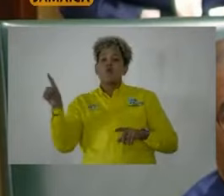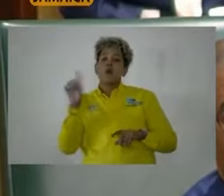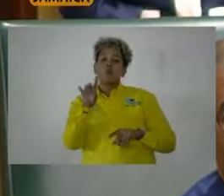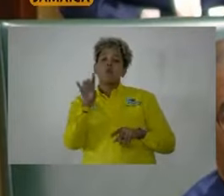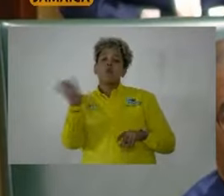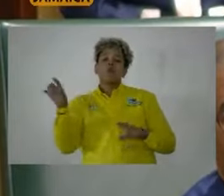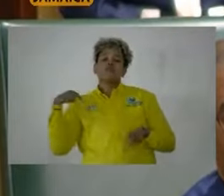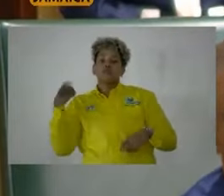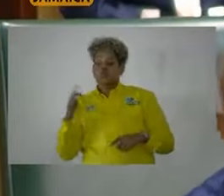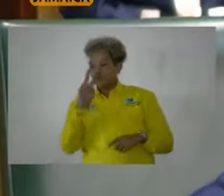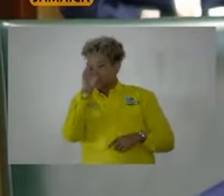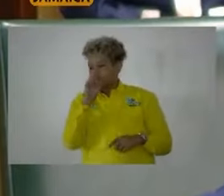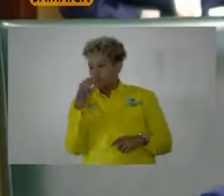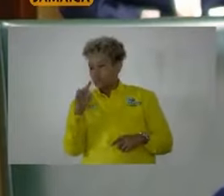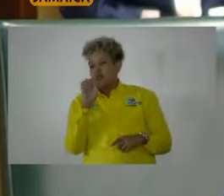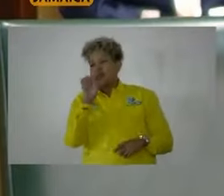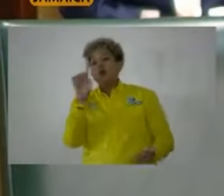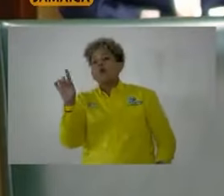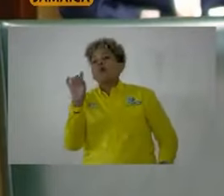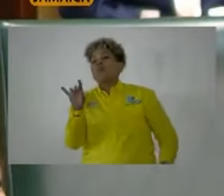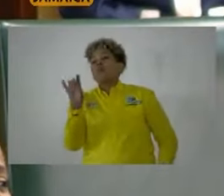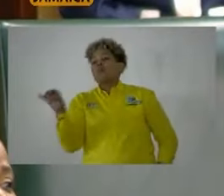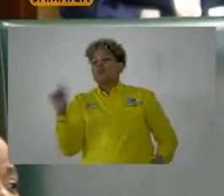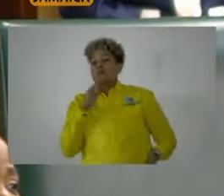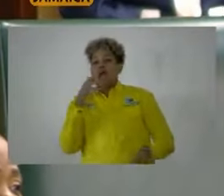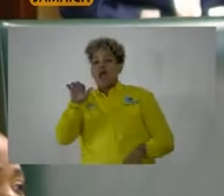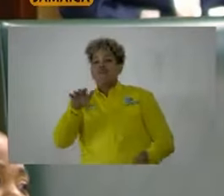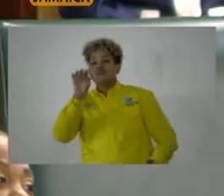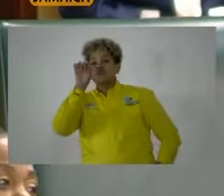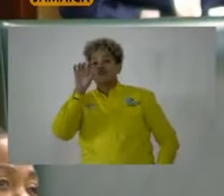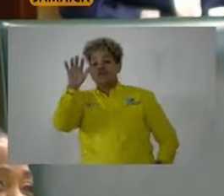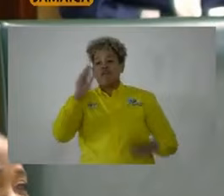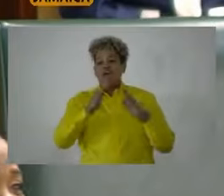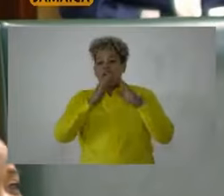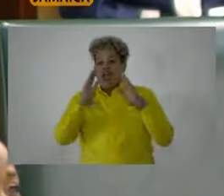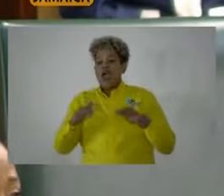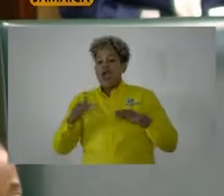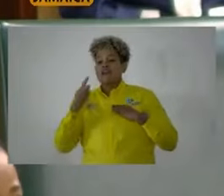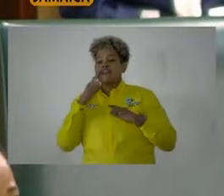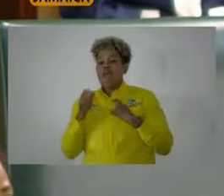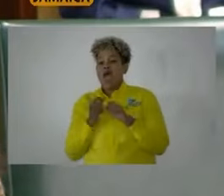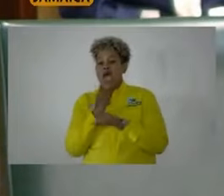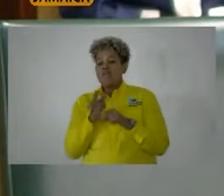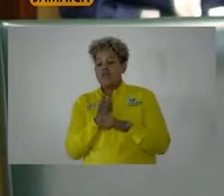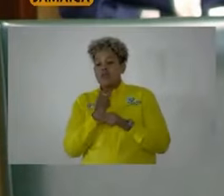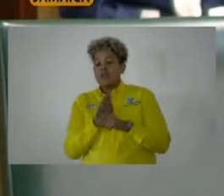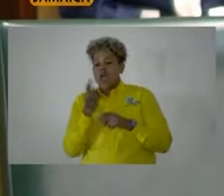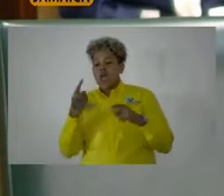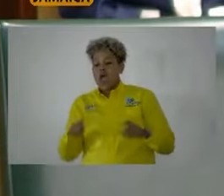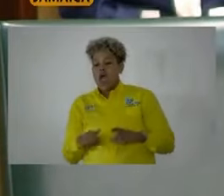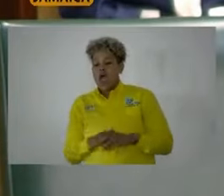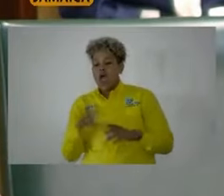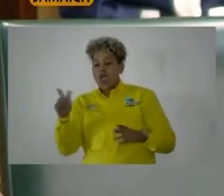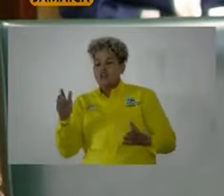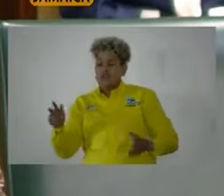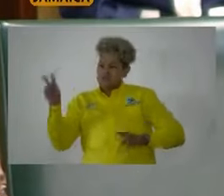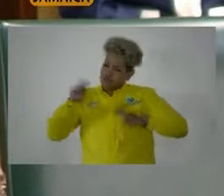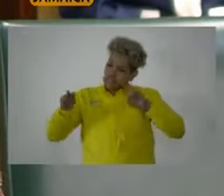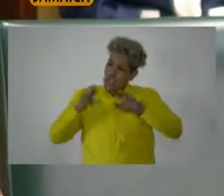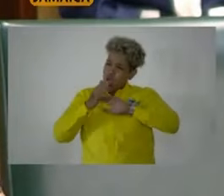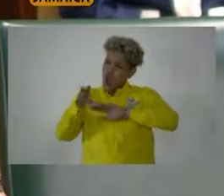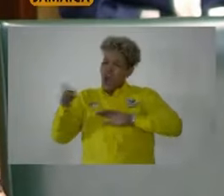since 2016, a paltry average of 25 housing units per year. And it presided over